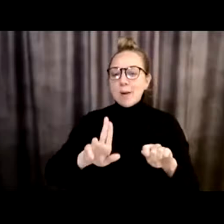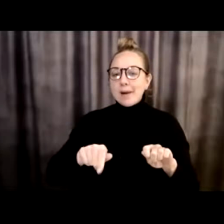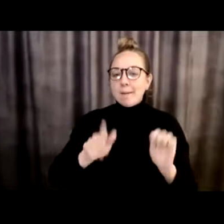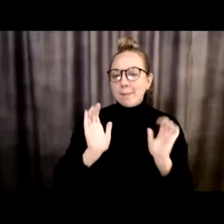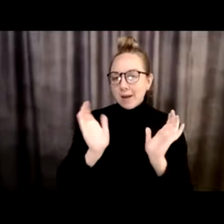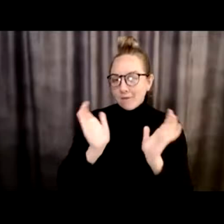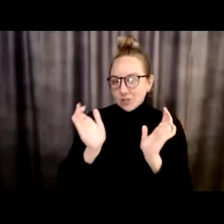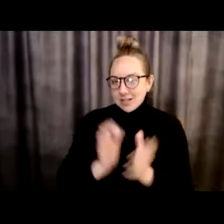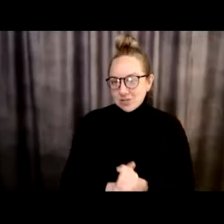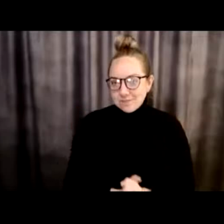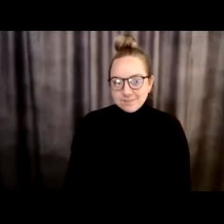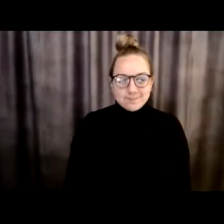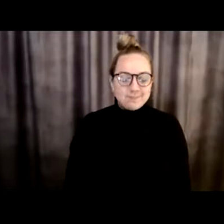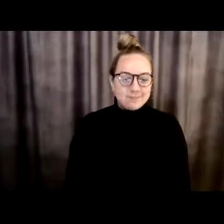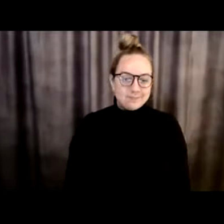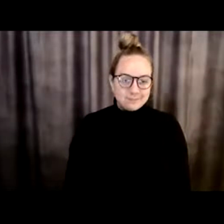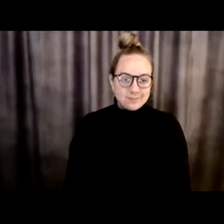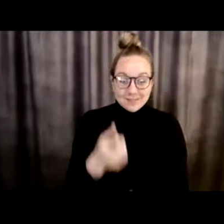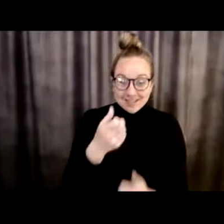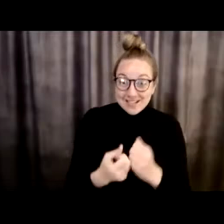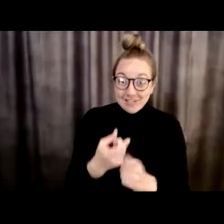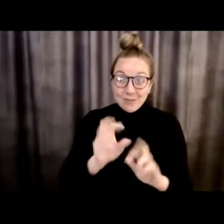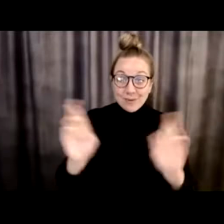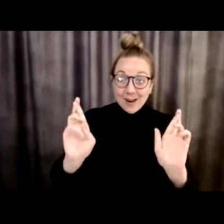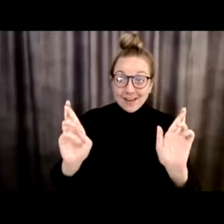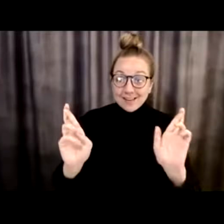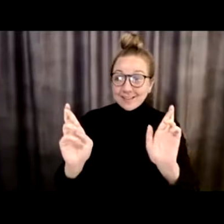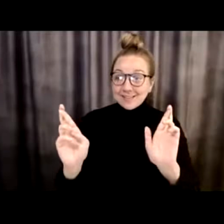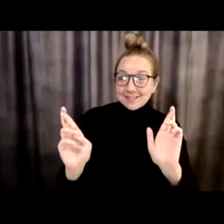welcome. Is everybody ready?